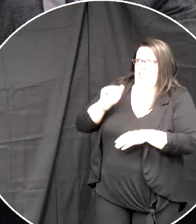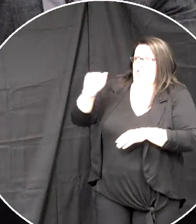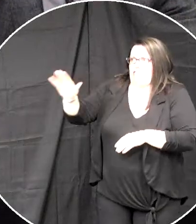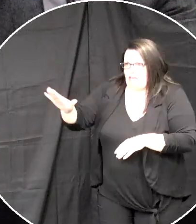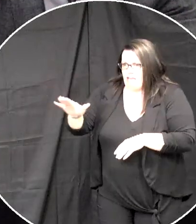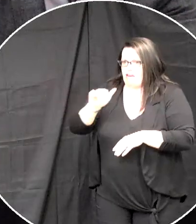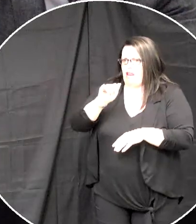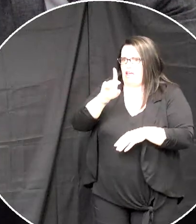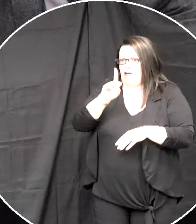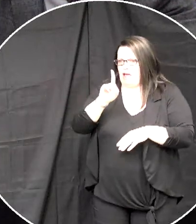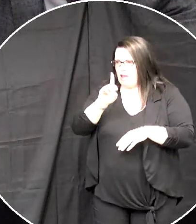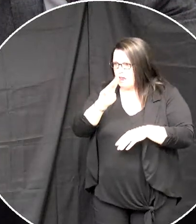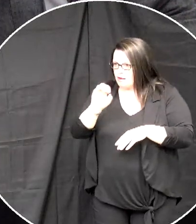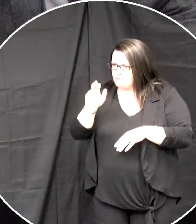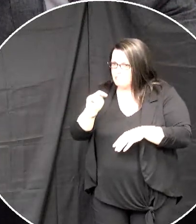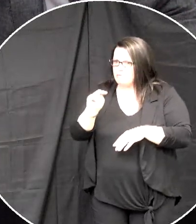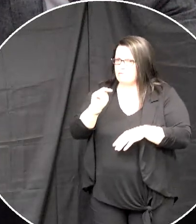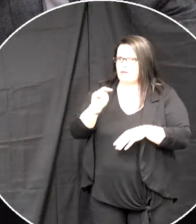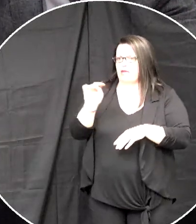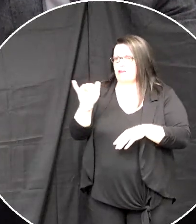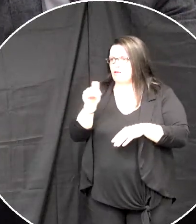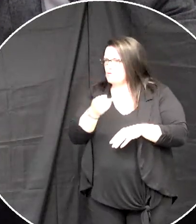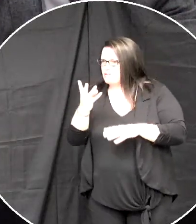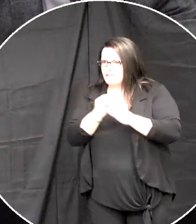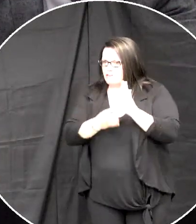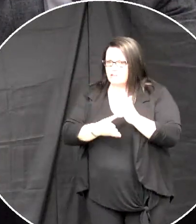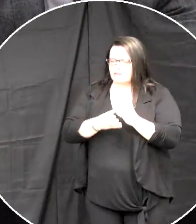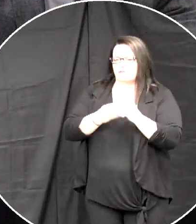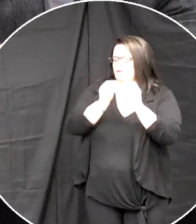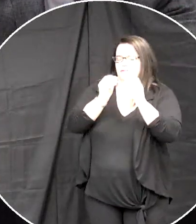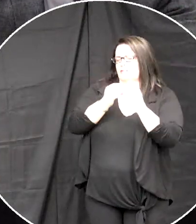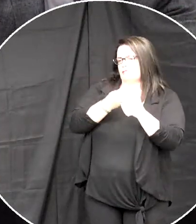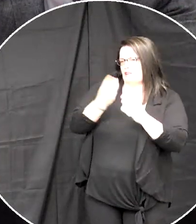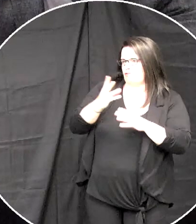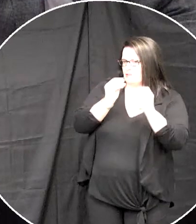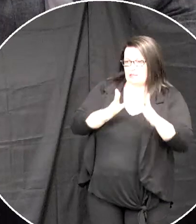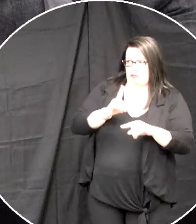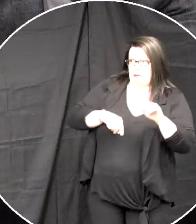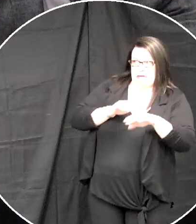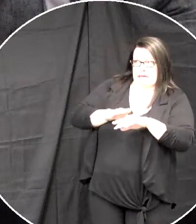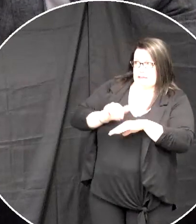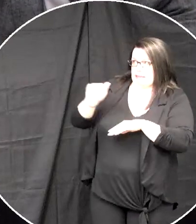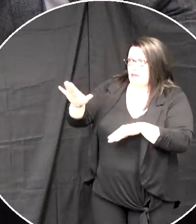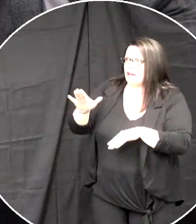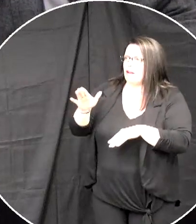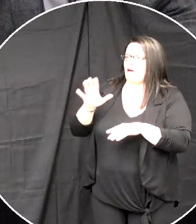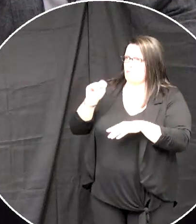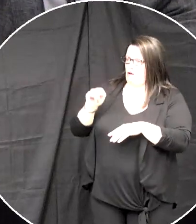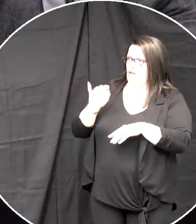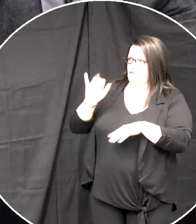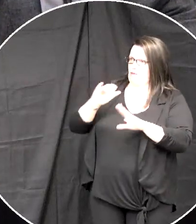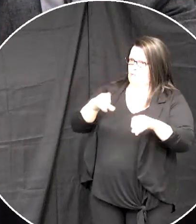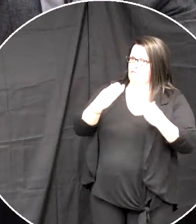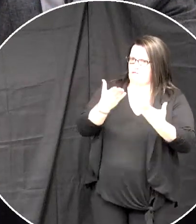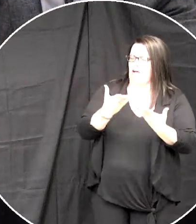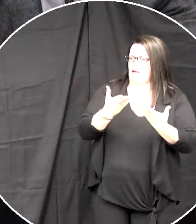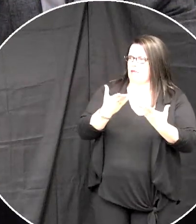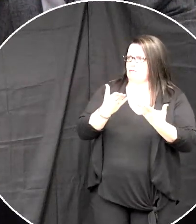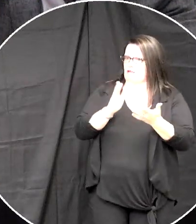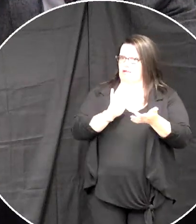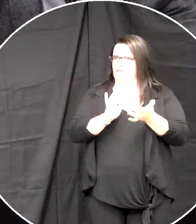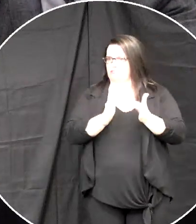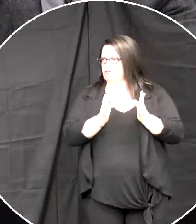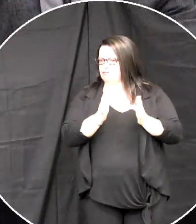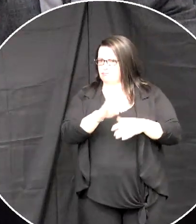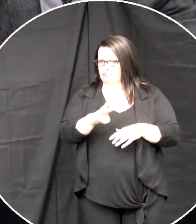administrators and a number of teachers to if it was live, but it was online, so we took advantage, and it was exceptional PD that we sponsored out